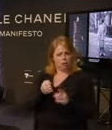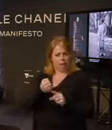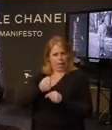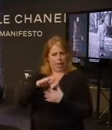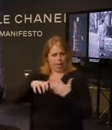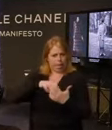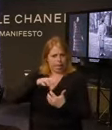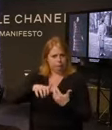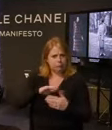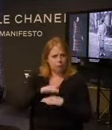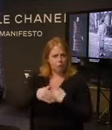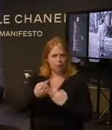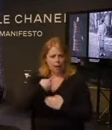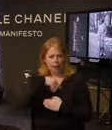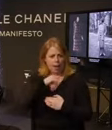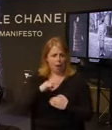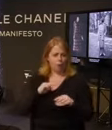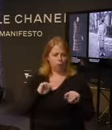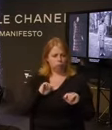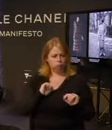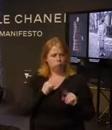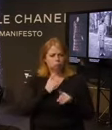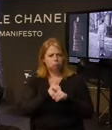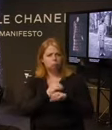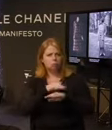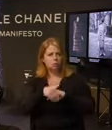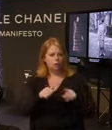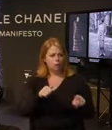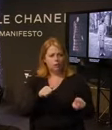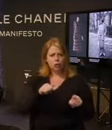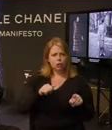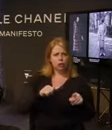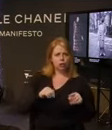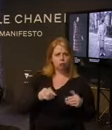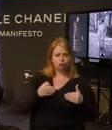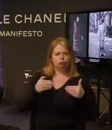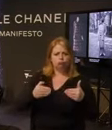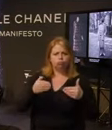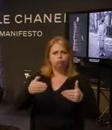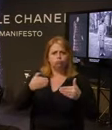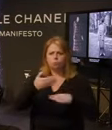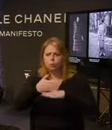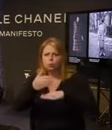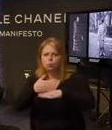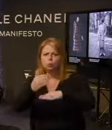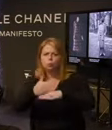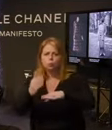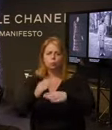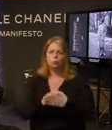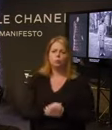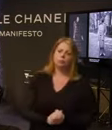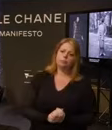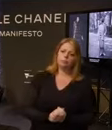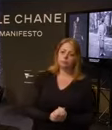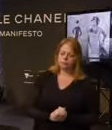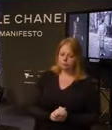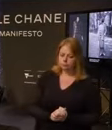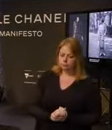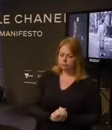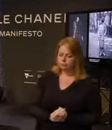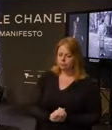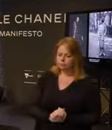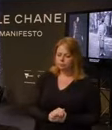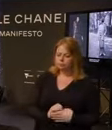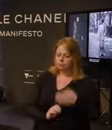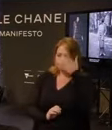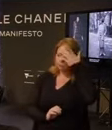saying about her in terms of how she's pushing these designs forward? And I'll get the next slide, thank you. Yeah, I mean, I